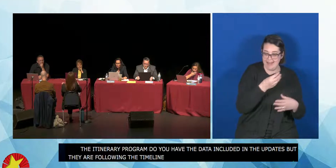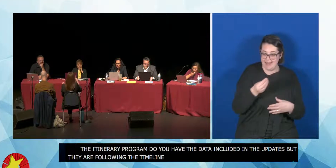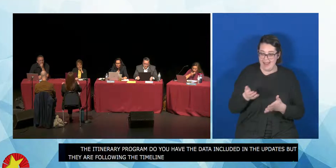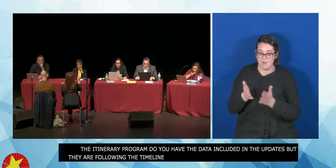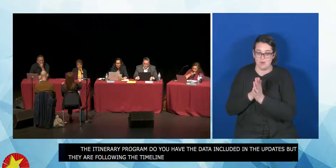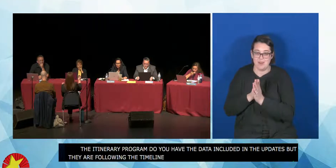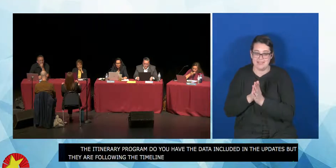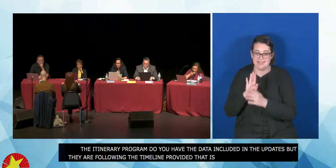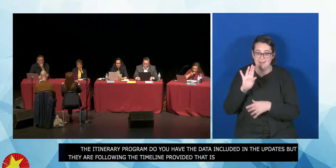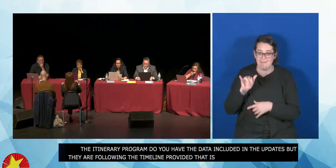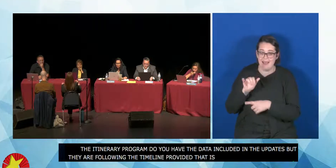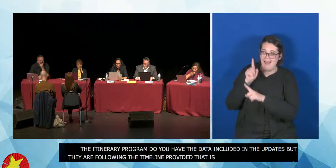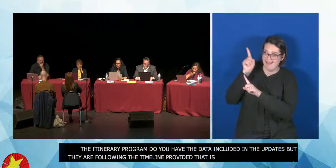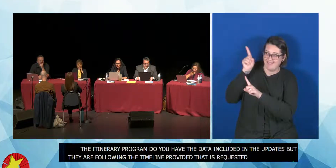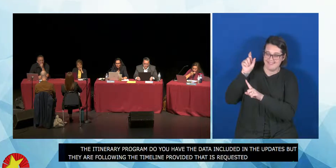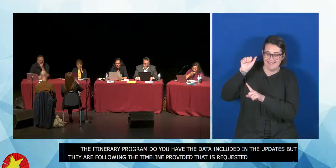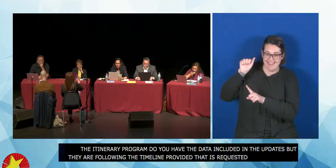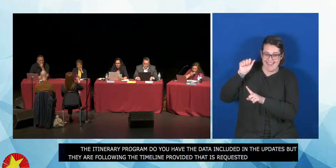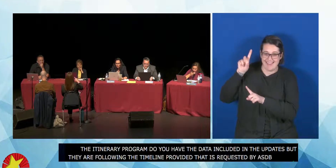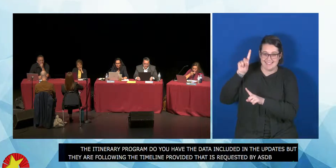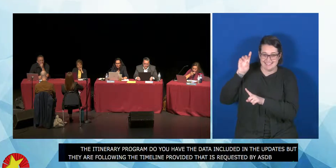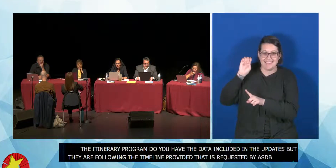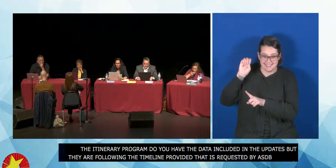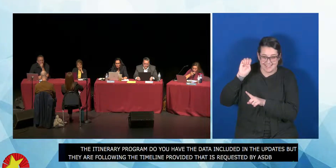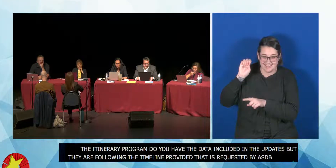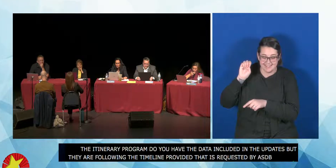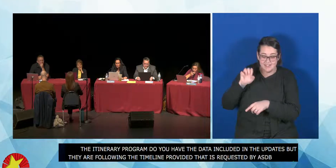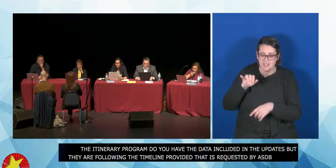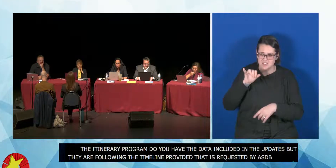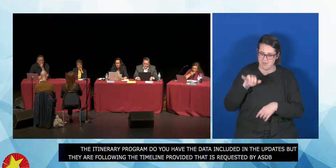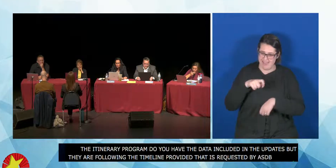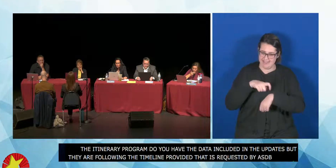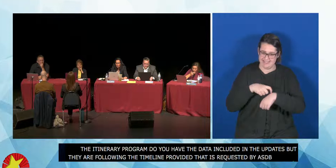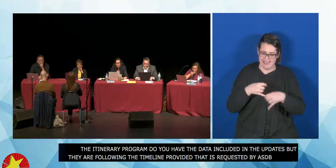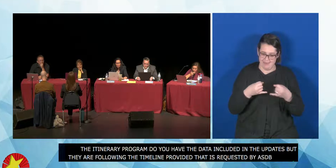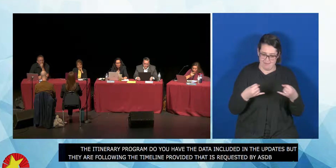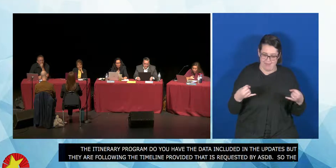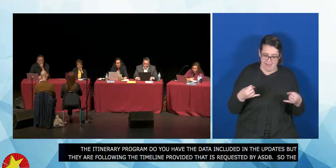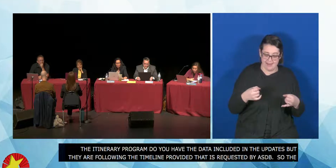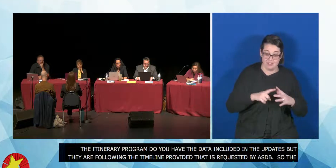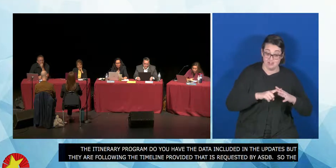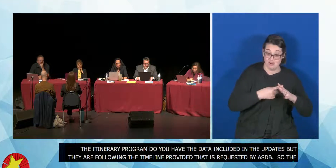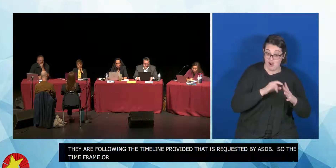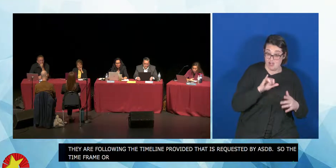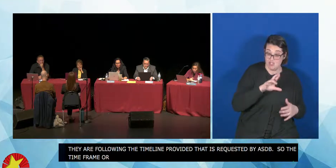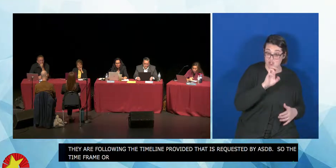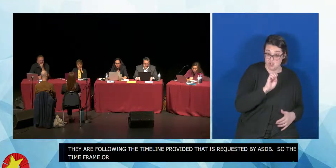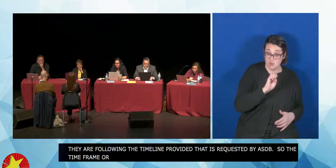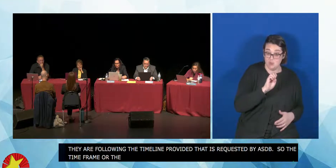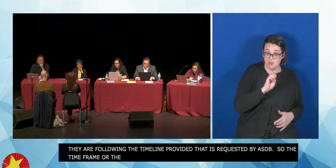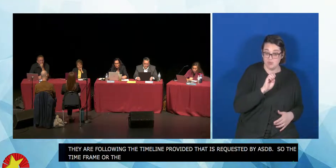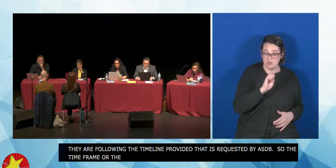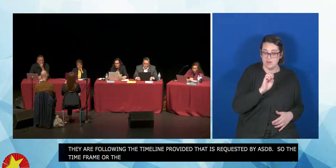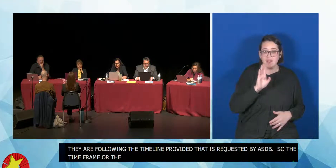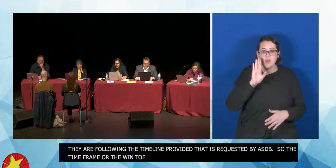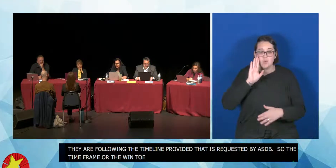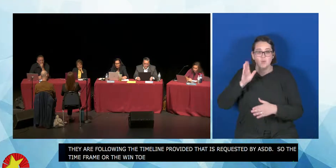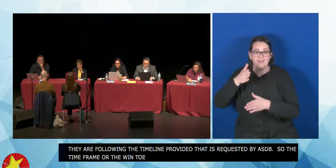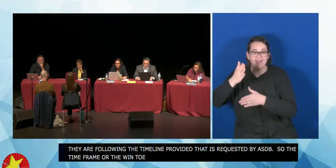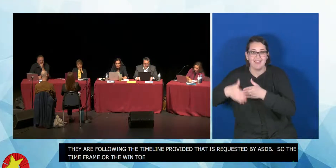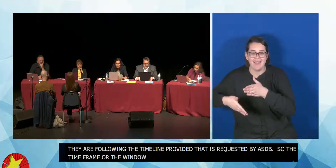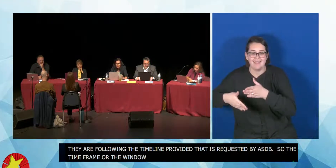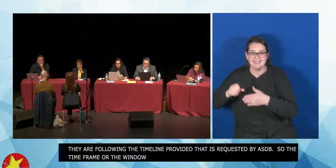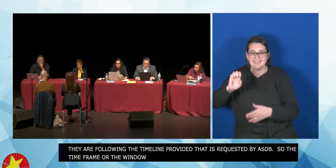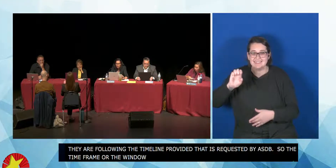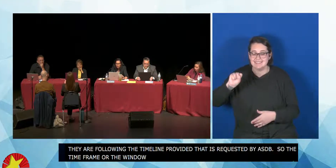ADD. So the time frame or the window opened in June, and it will close in